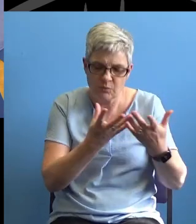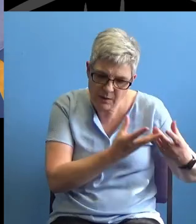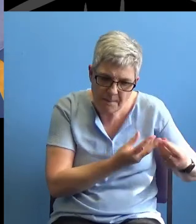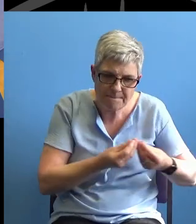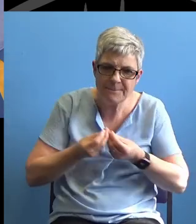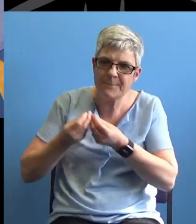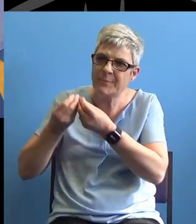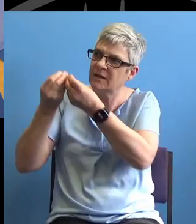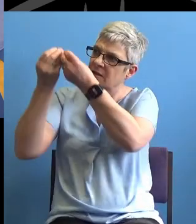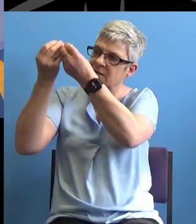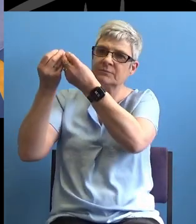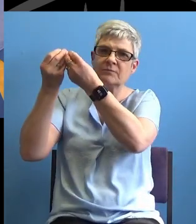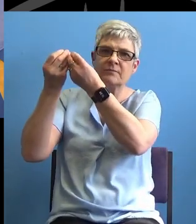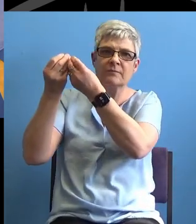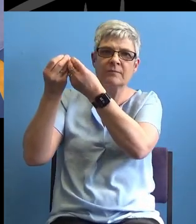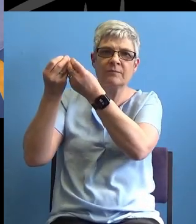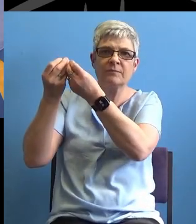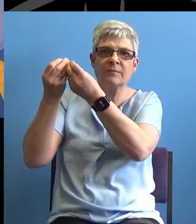with you,